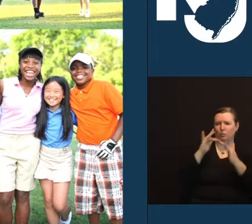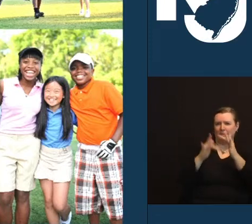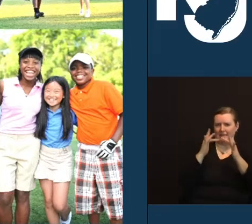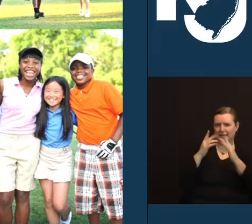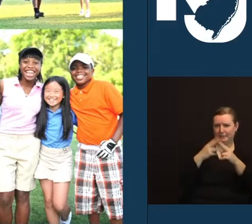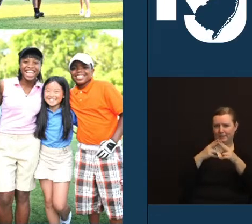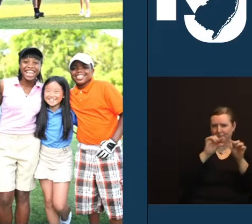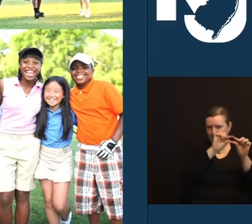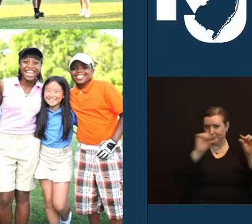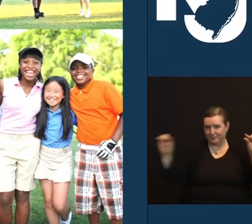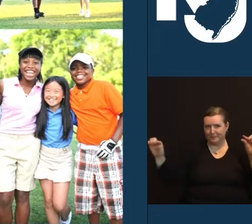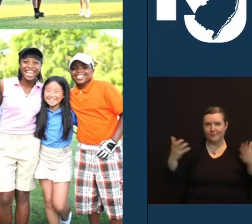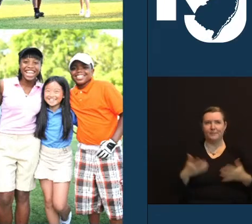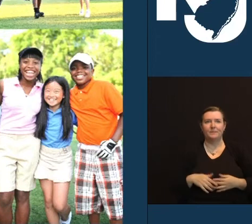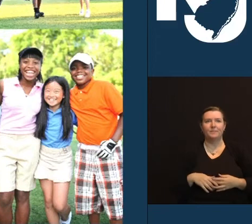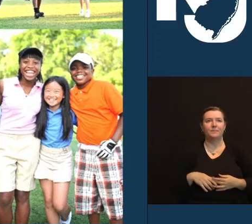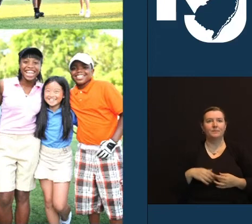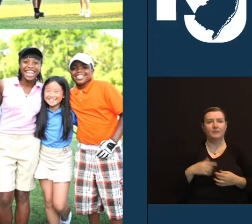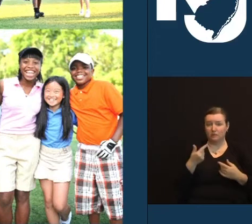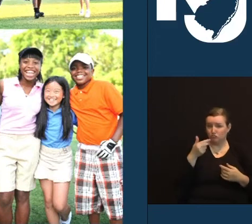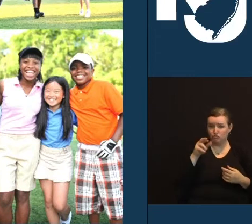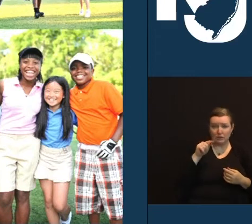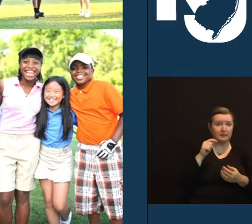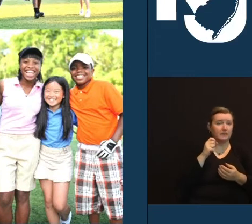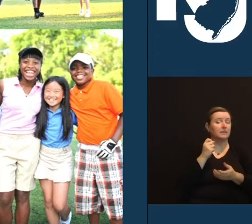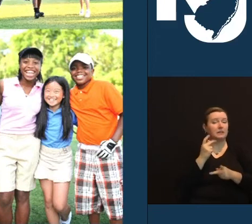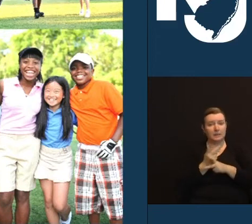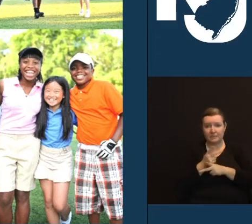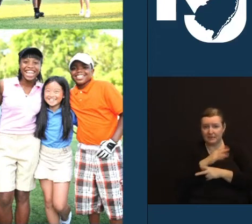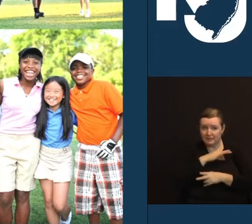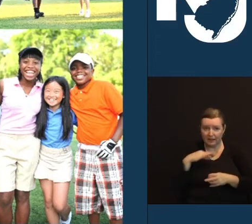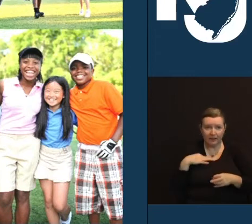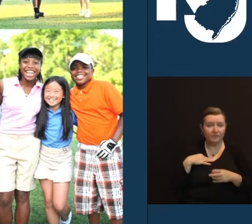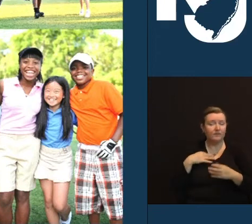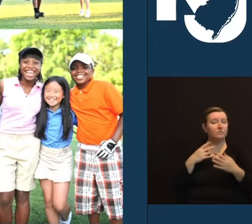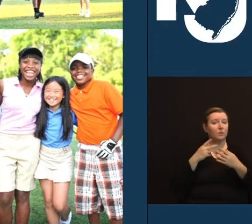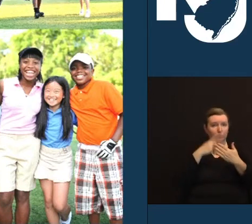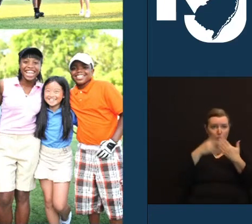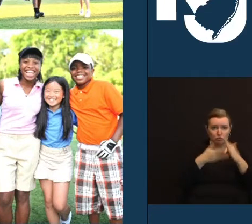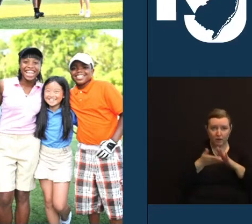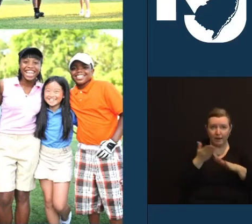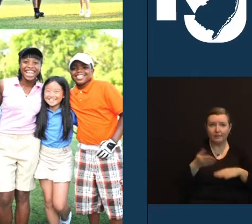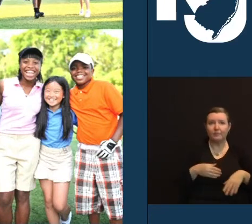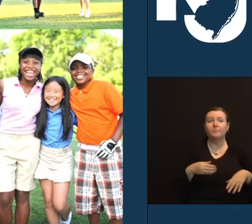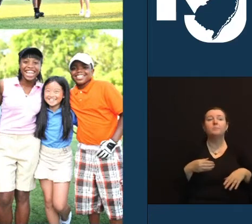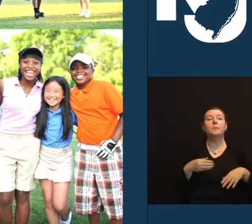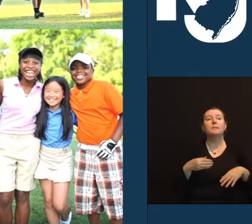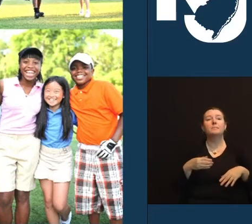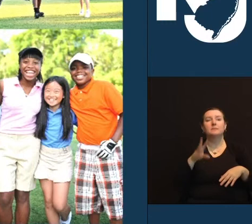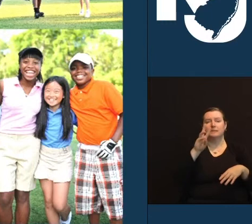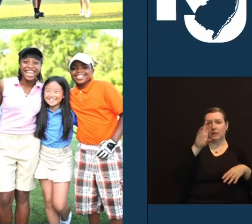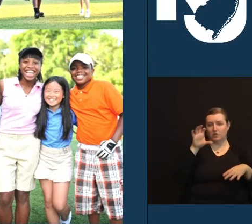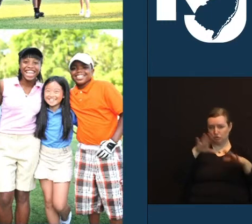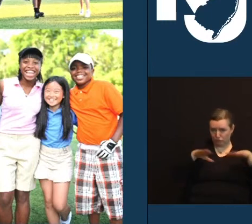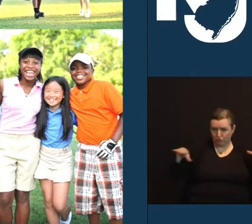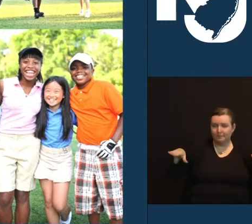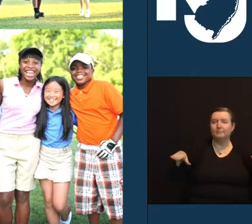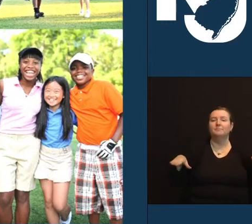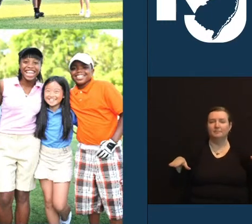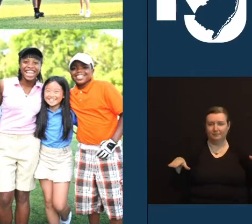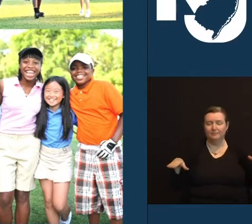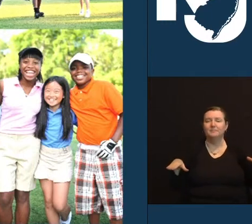them to retain staff and provide programs for 600 kids over the past year. So to Tara and the entire First